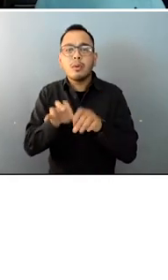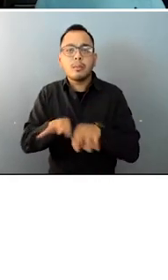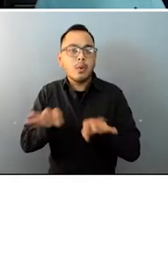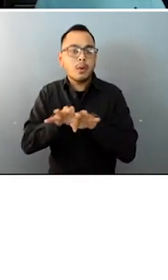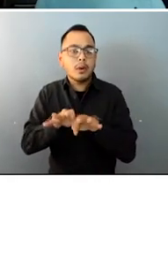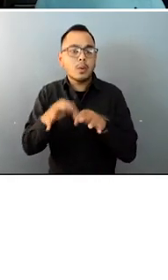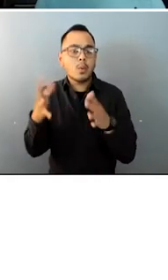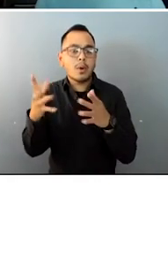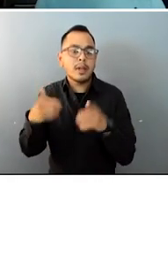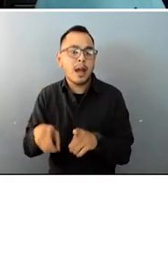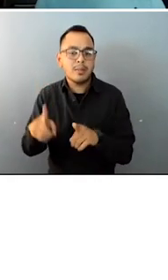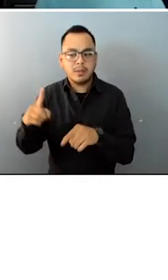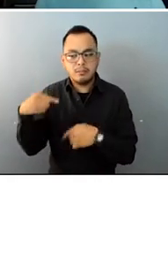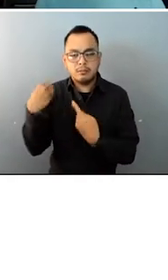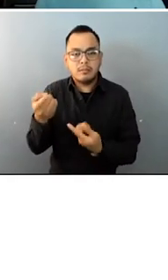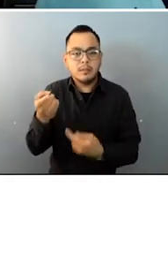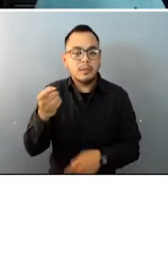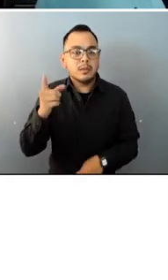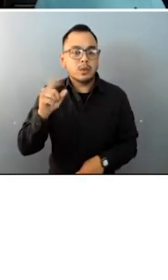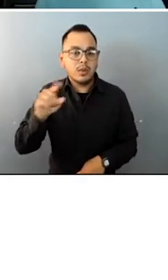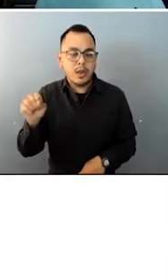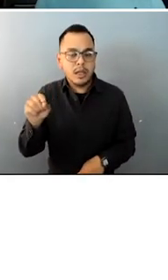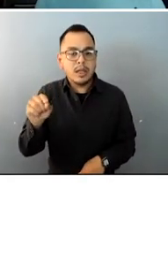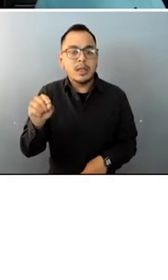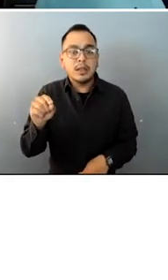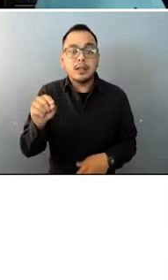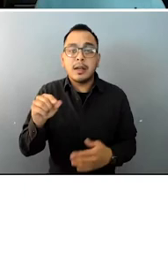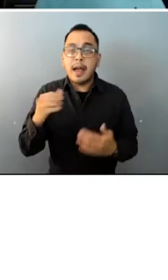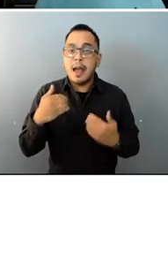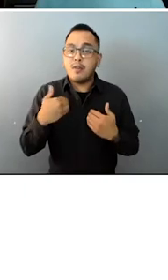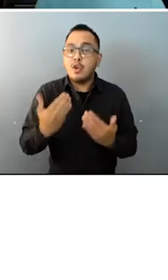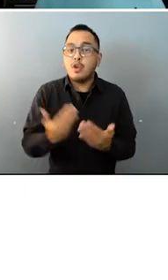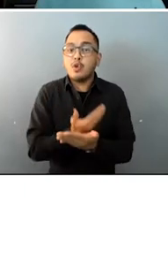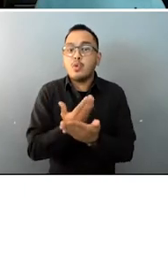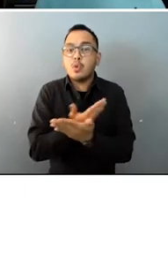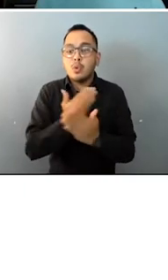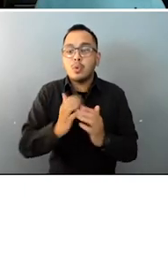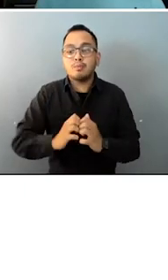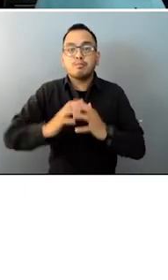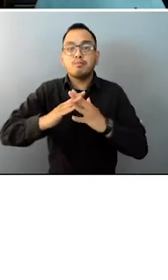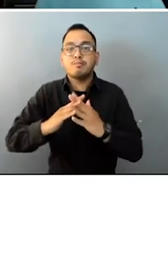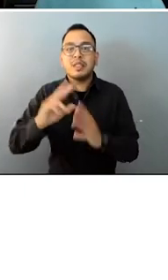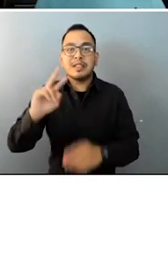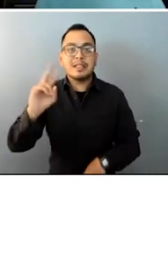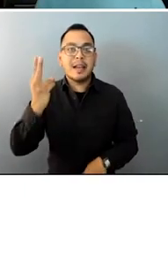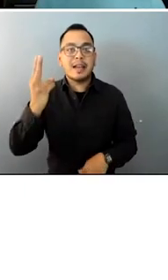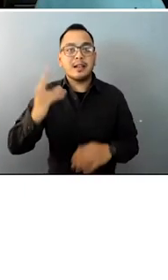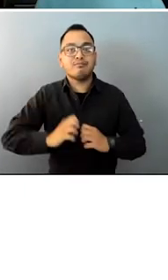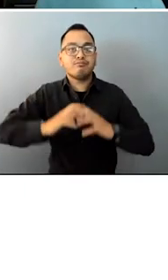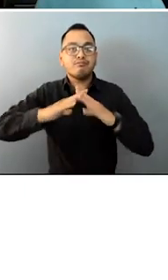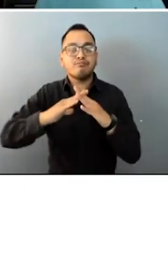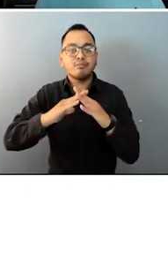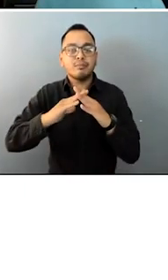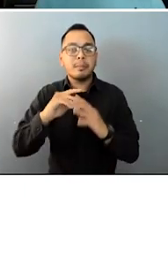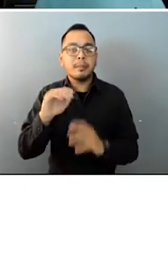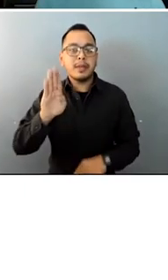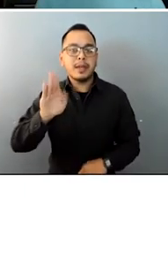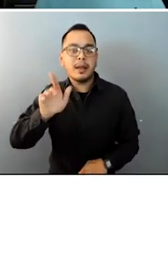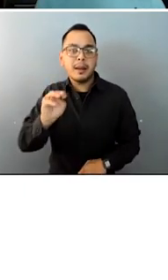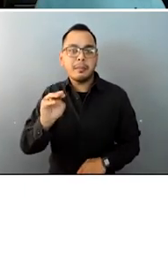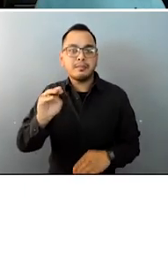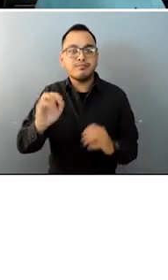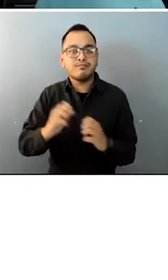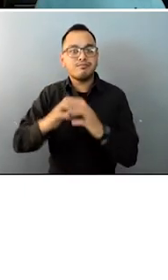of what has happened over the course of the past year has been the renewed, maybe we'd call it second wave of the movement for